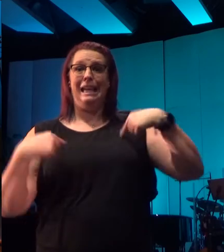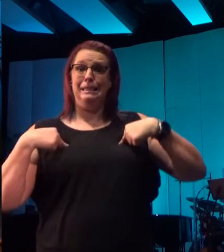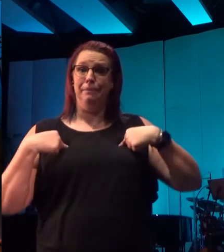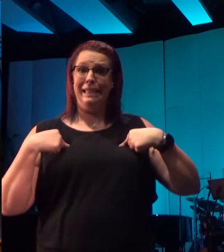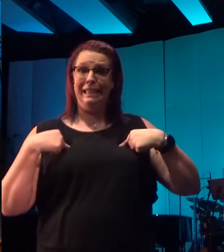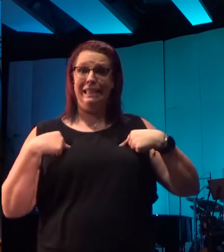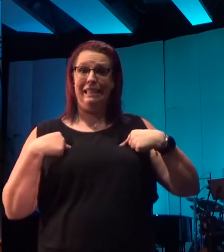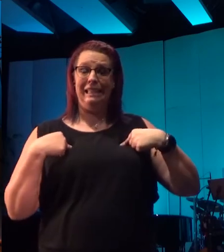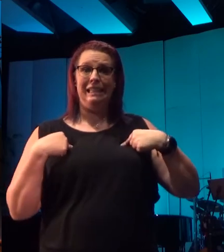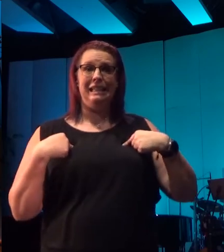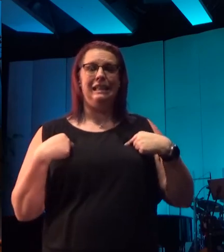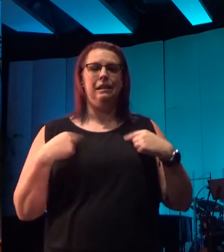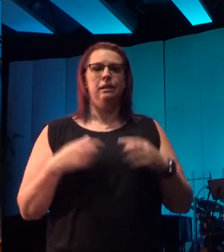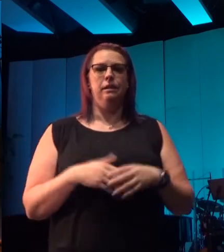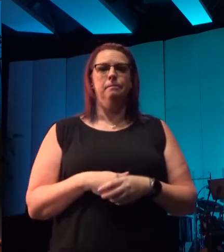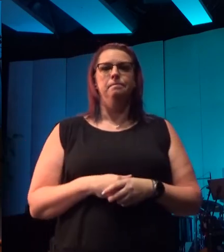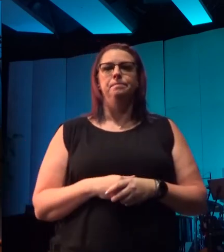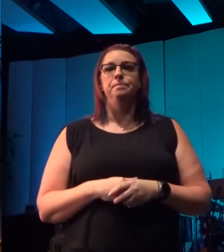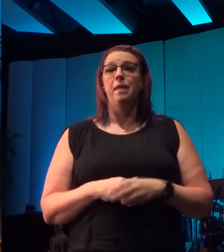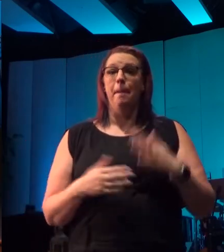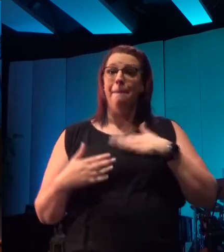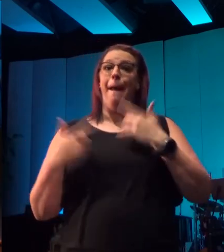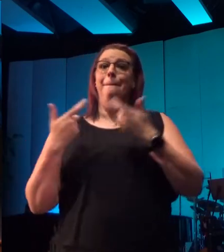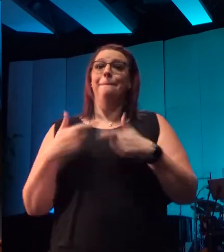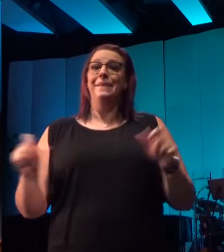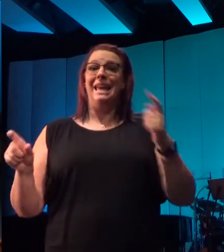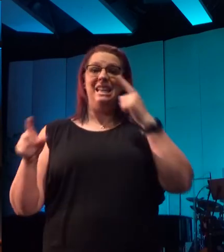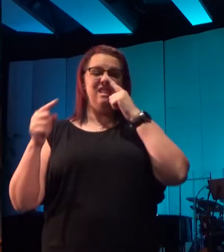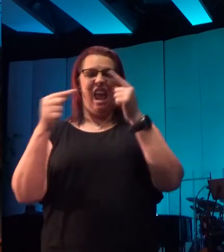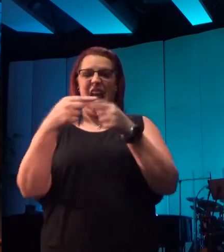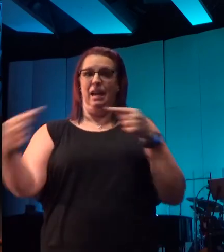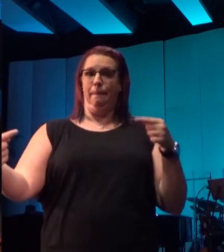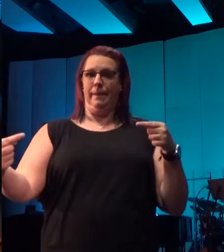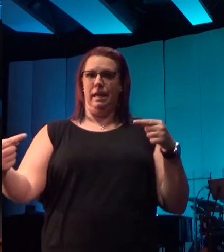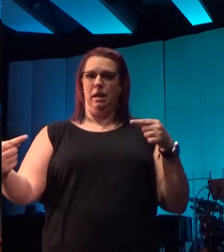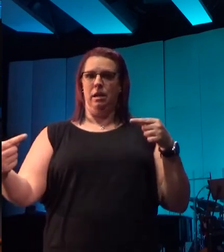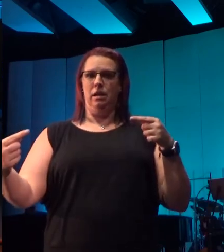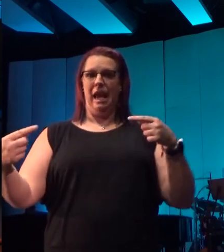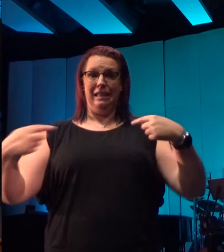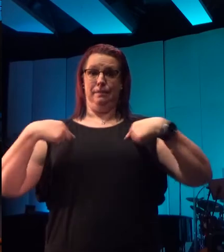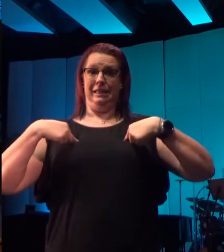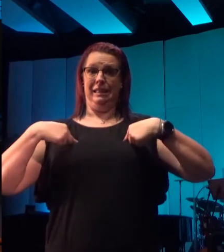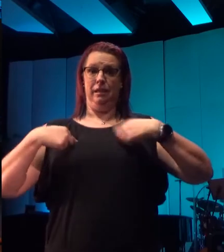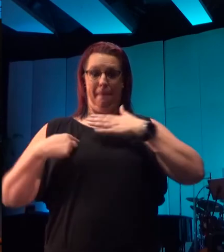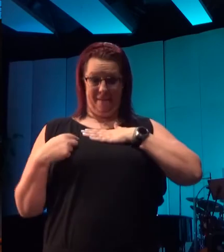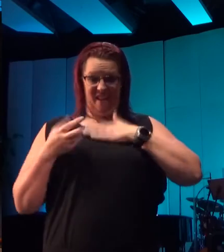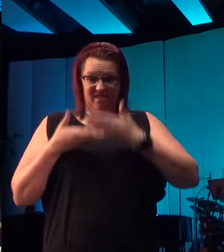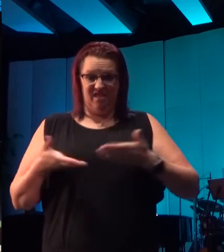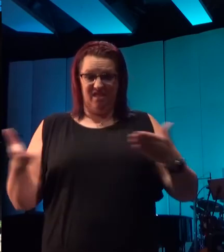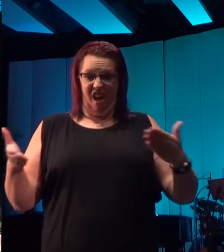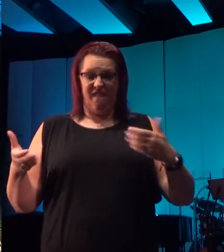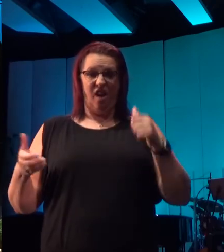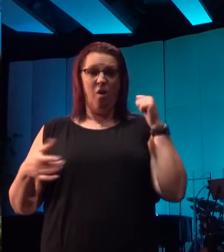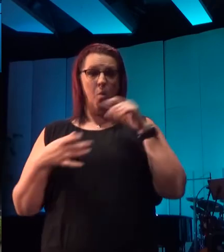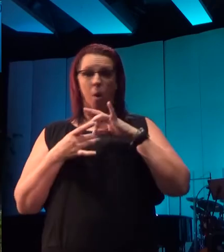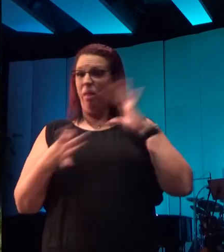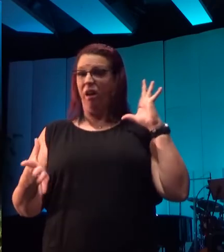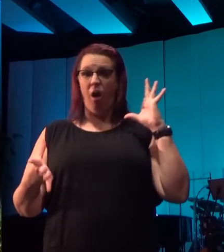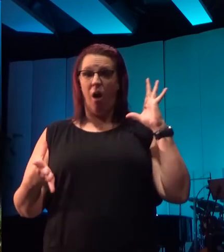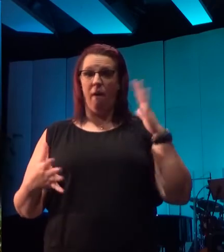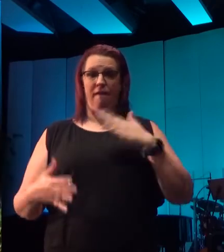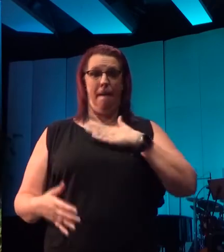mean, sometimes my biggest enemy is my stuff that I won't let go of, my